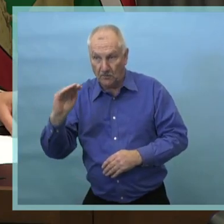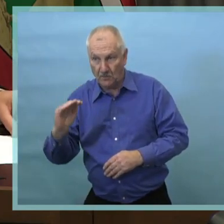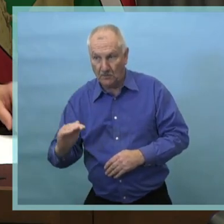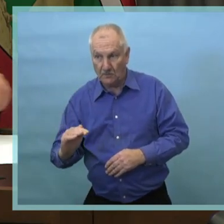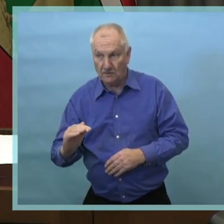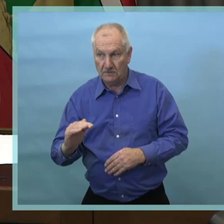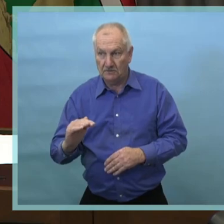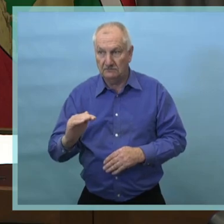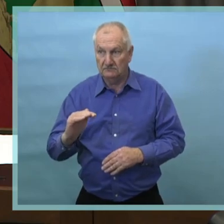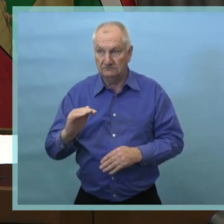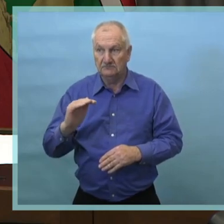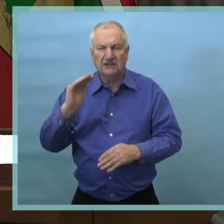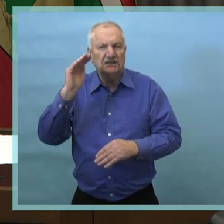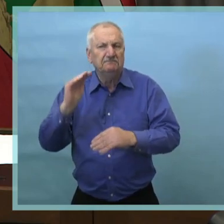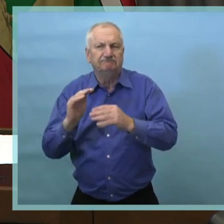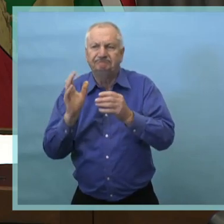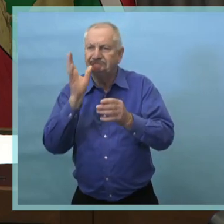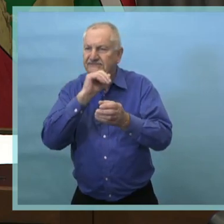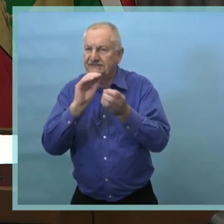this morning.